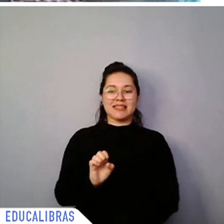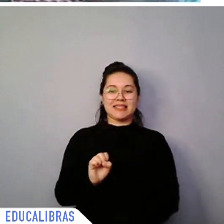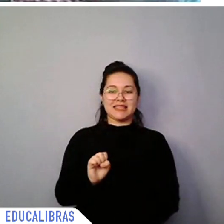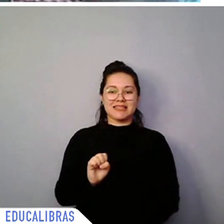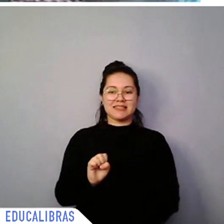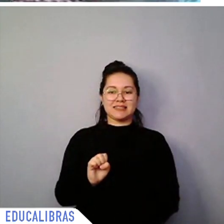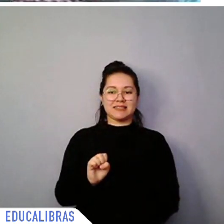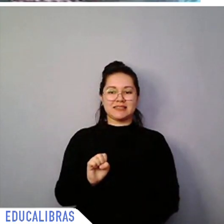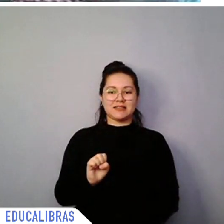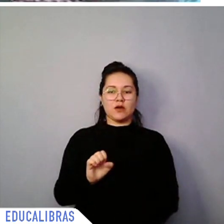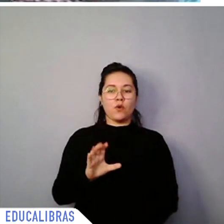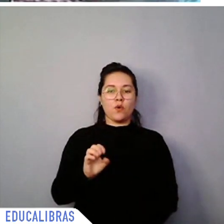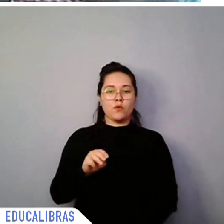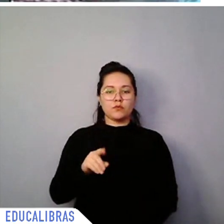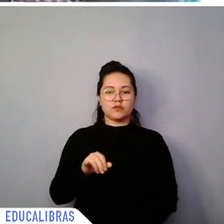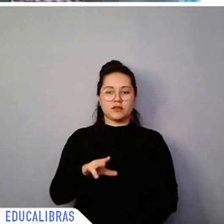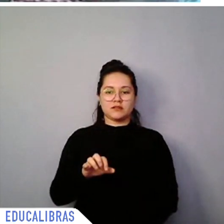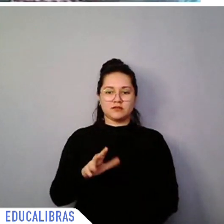miscommunication or